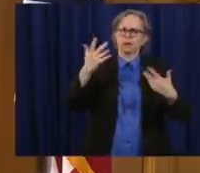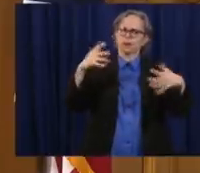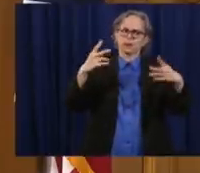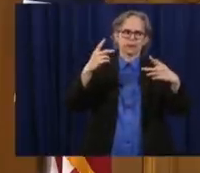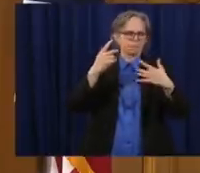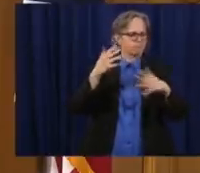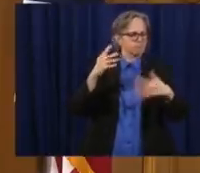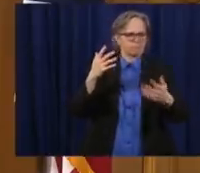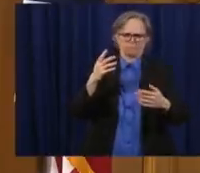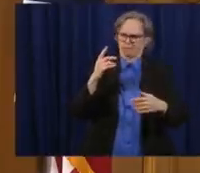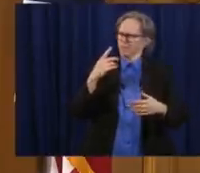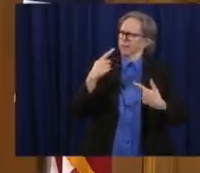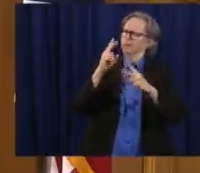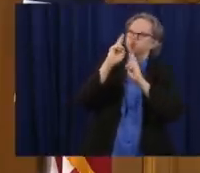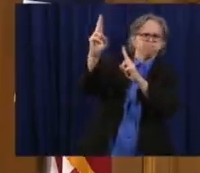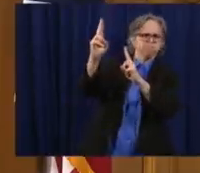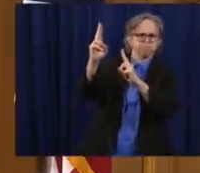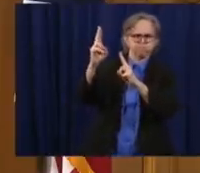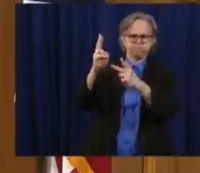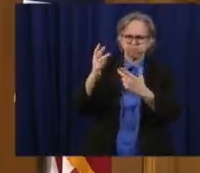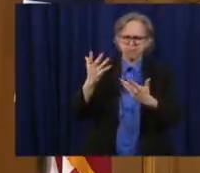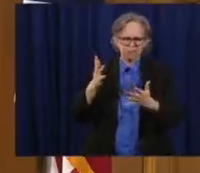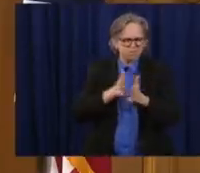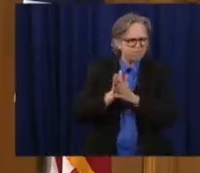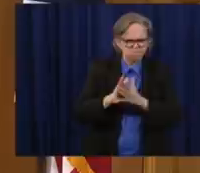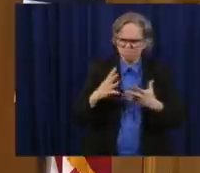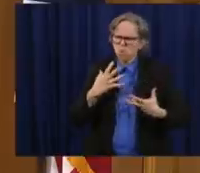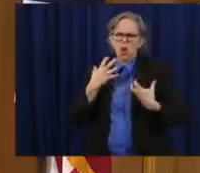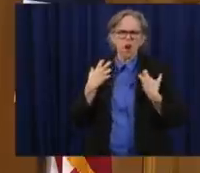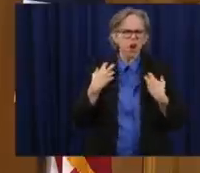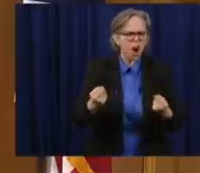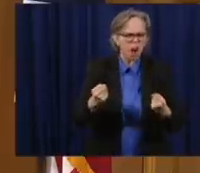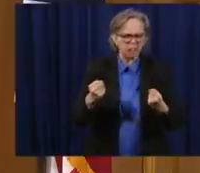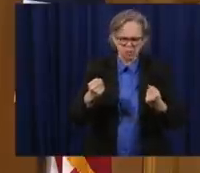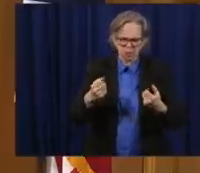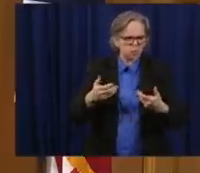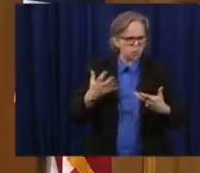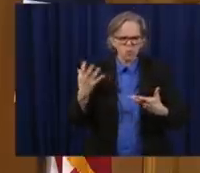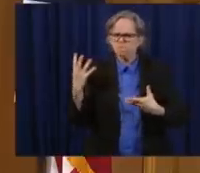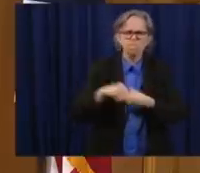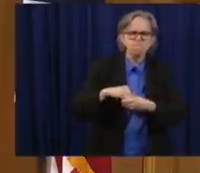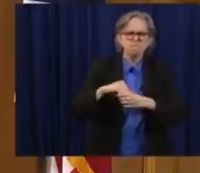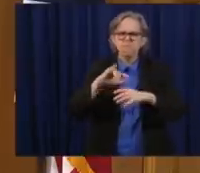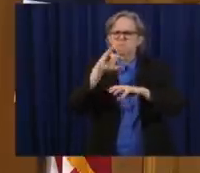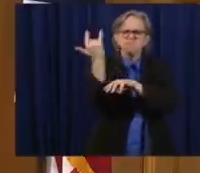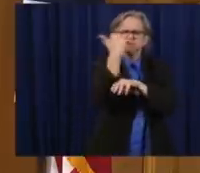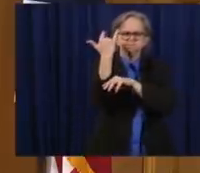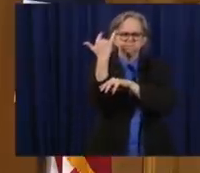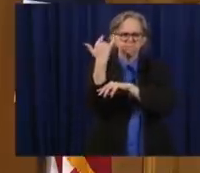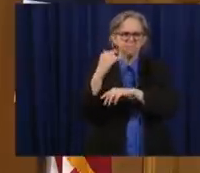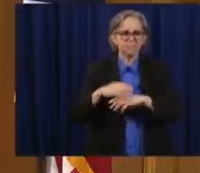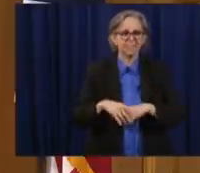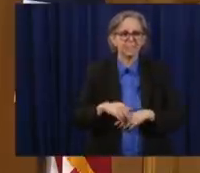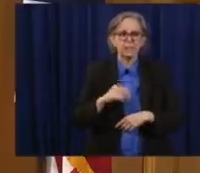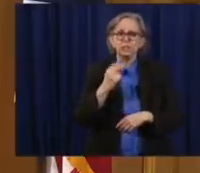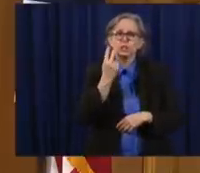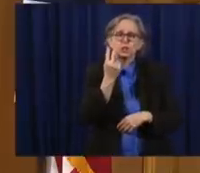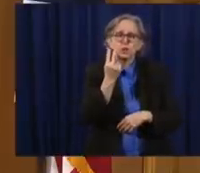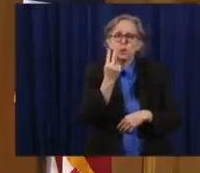her courage propelled her to accomplish this historic achievement. The tiny two-passenger Cessna